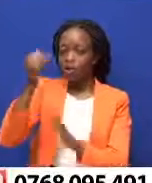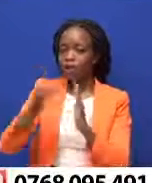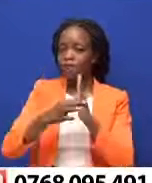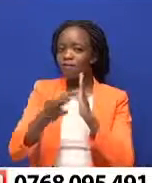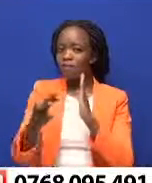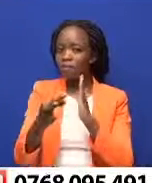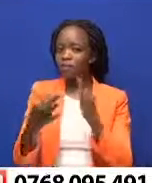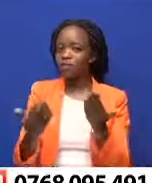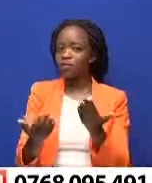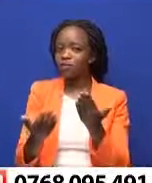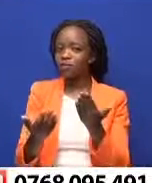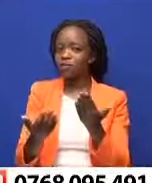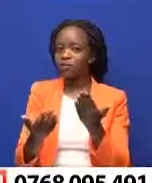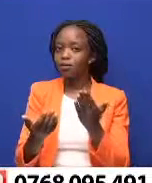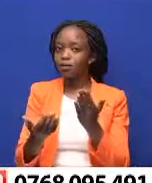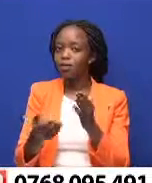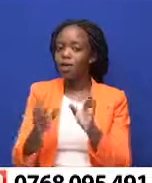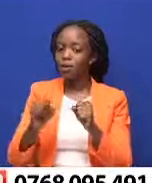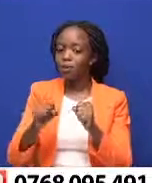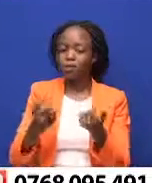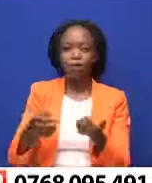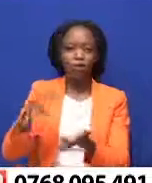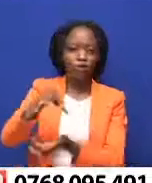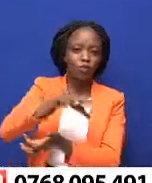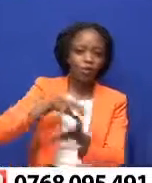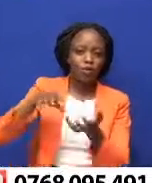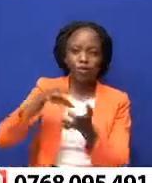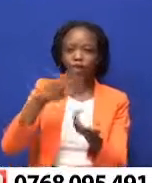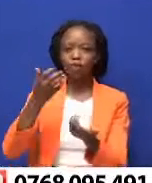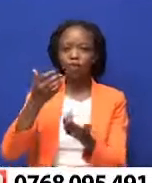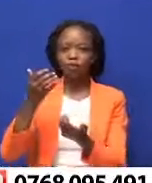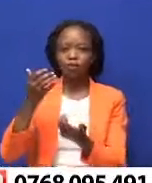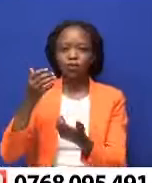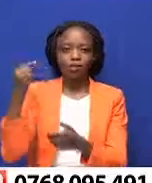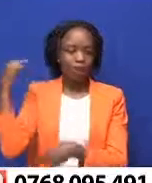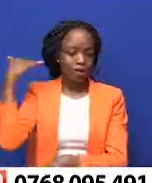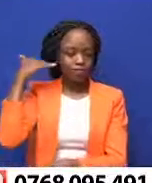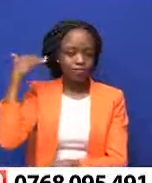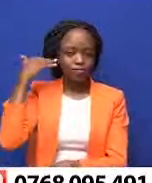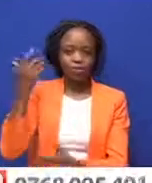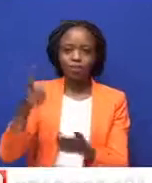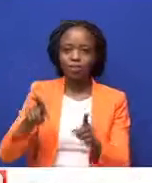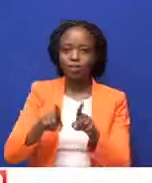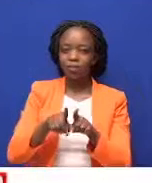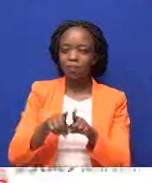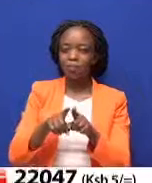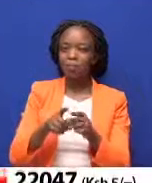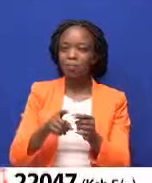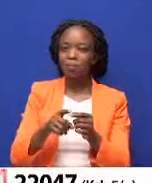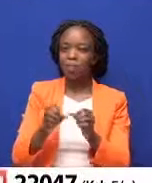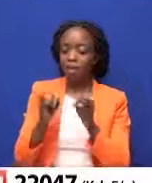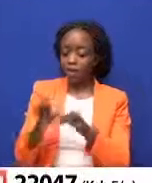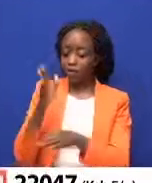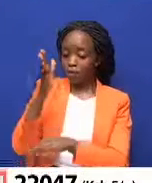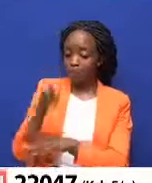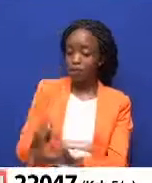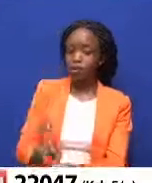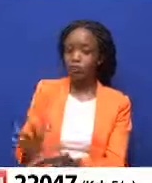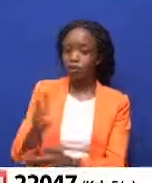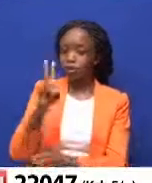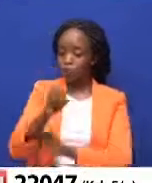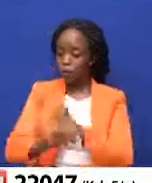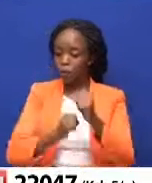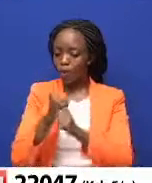in the Senate being... it will be messy, noisy, and casualty, in reference to the him being de-whipped 2 years